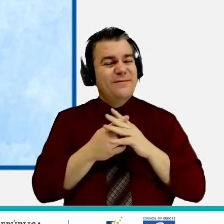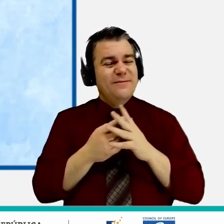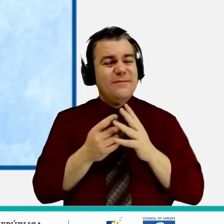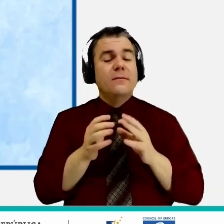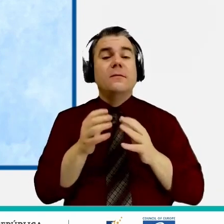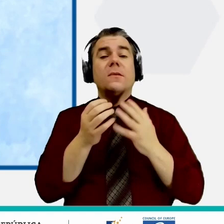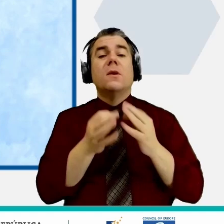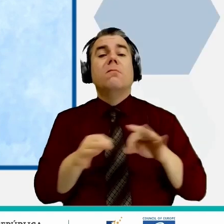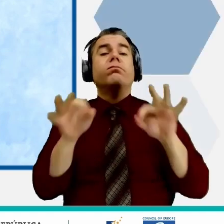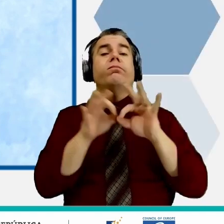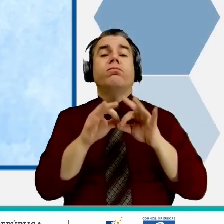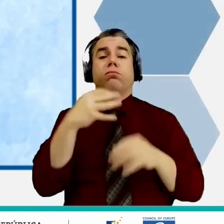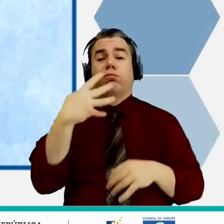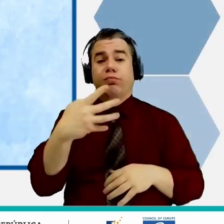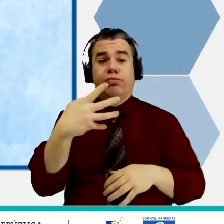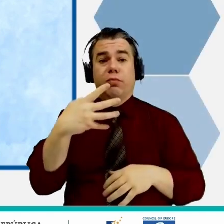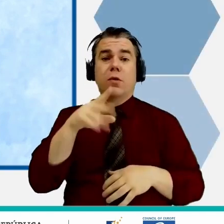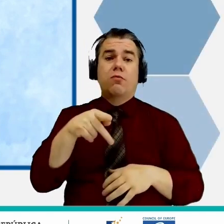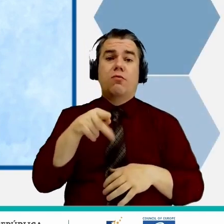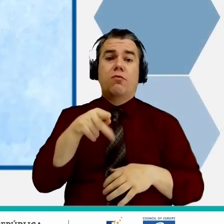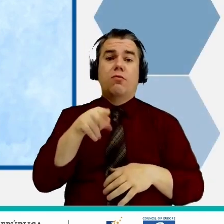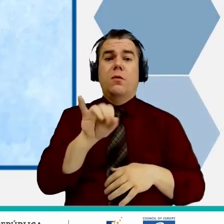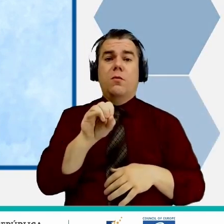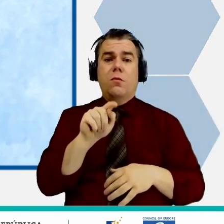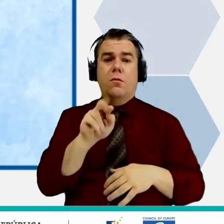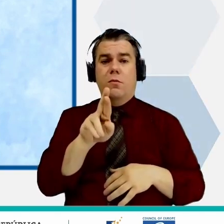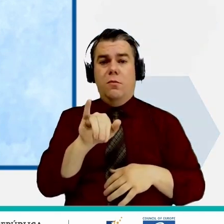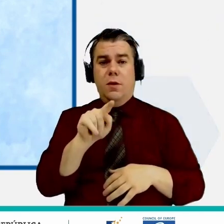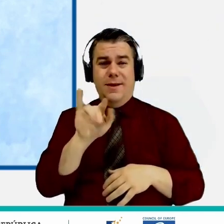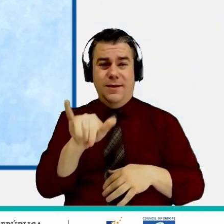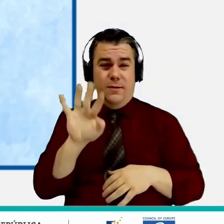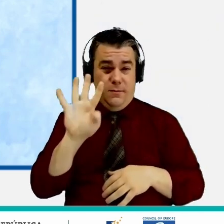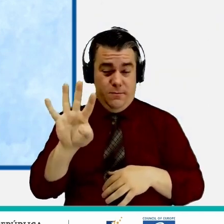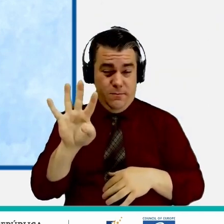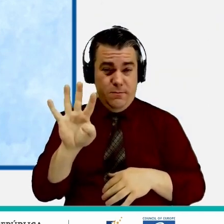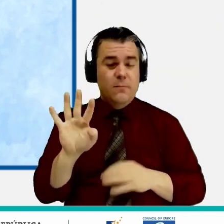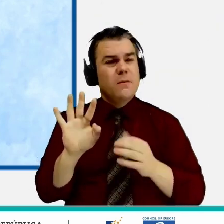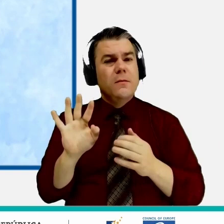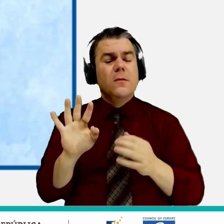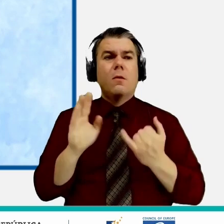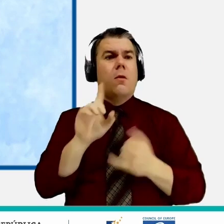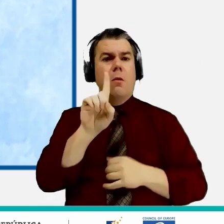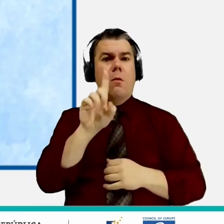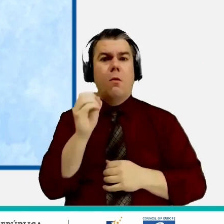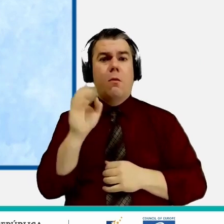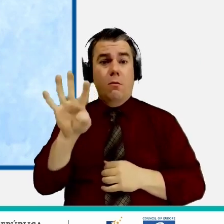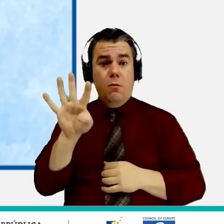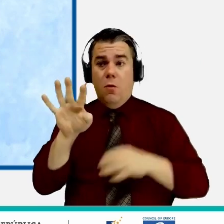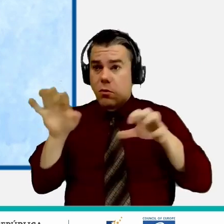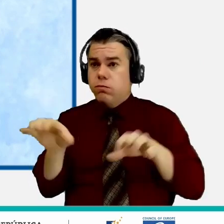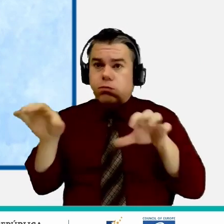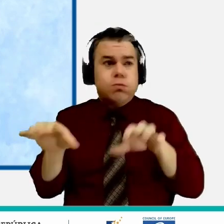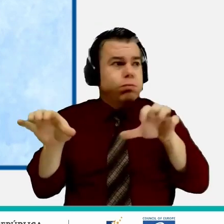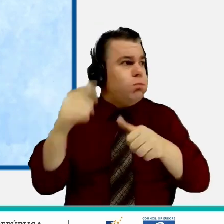our preparedness efforts for response. Well, whilst in the midst of these 104 activations, we work with our